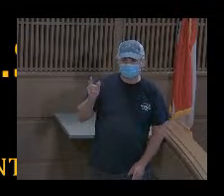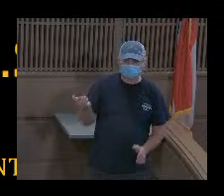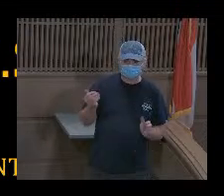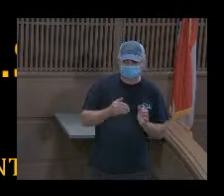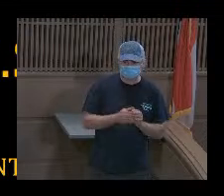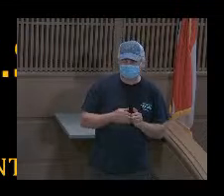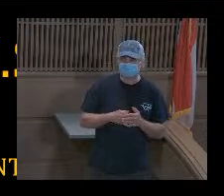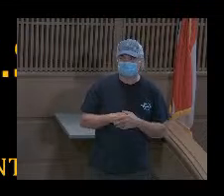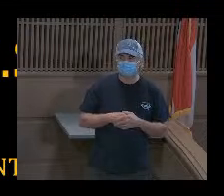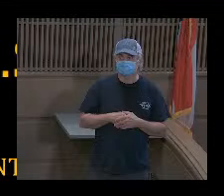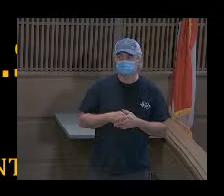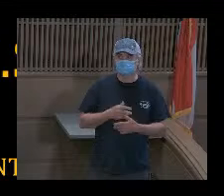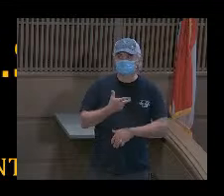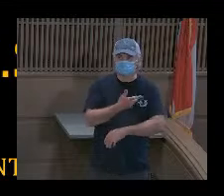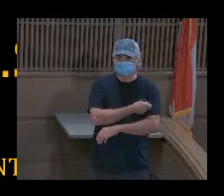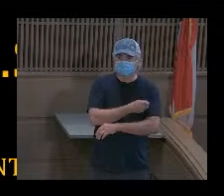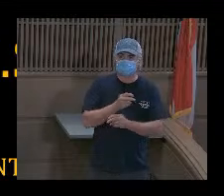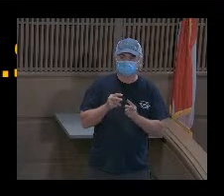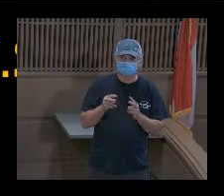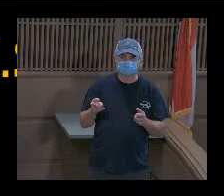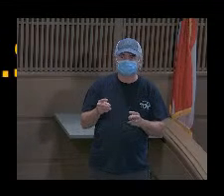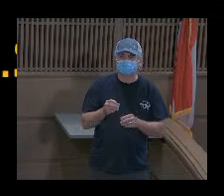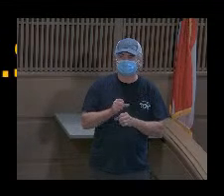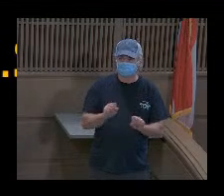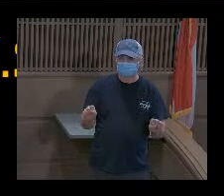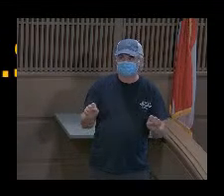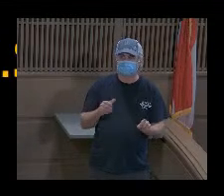It is safe. Please take advantage of it.